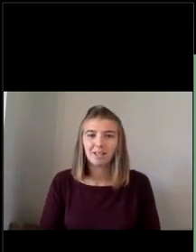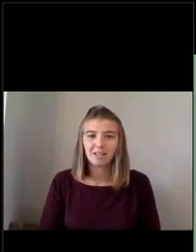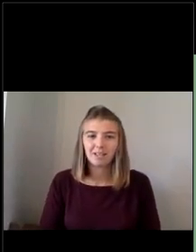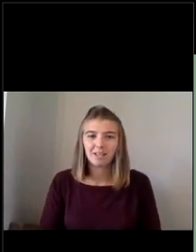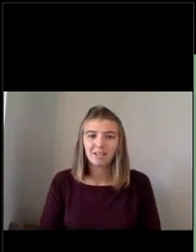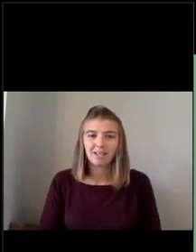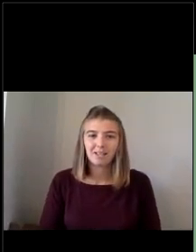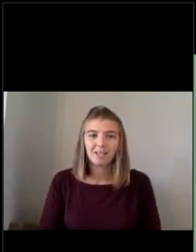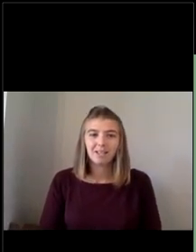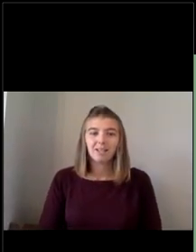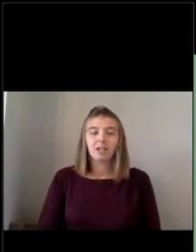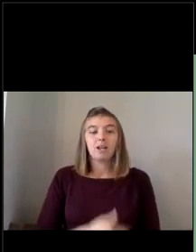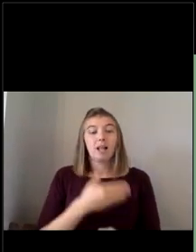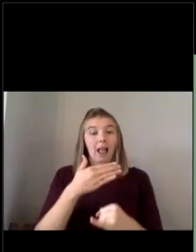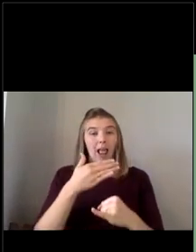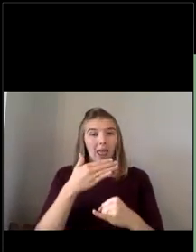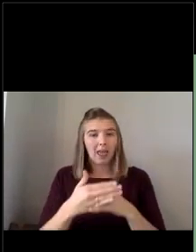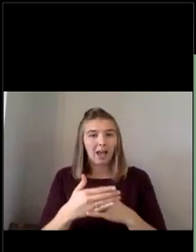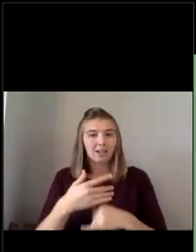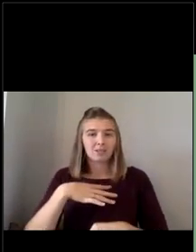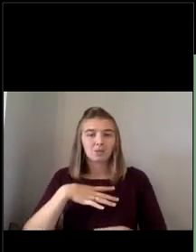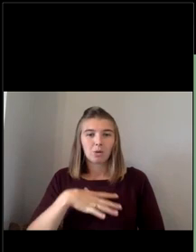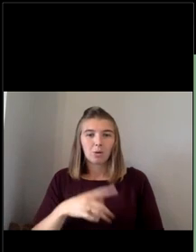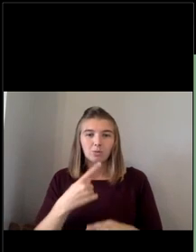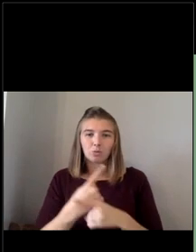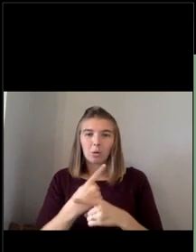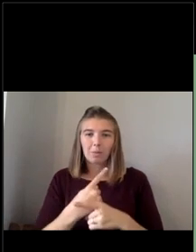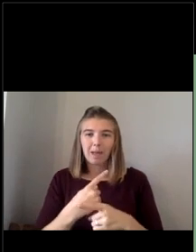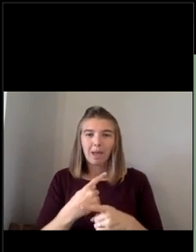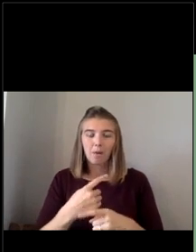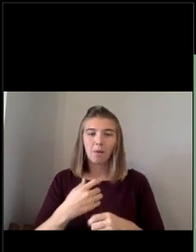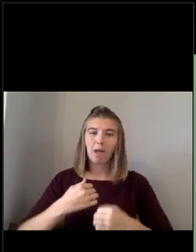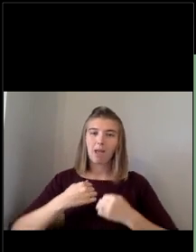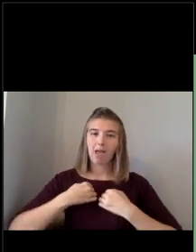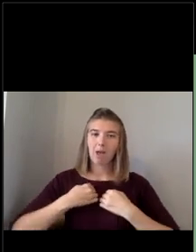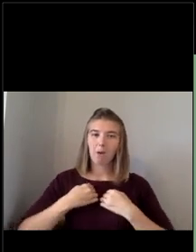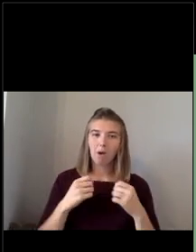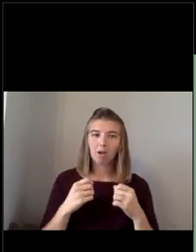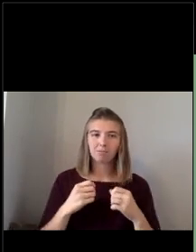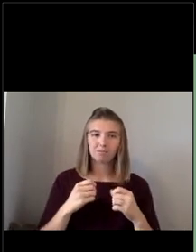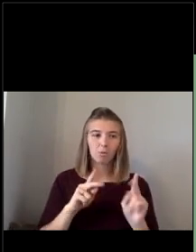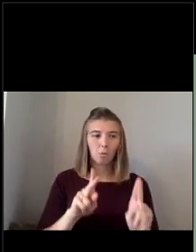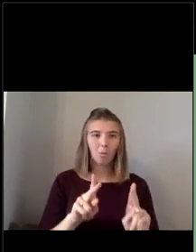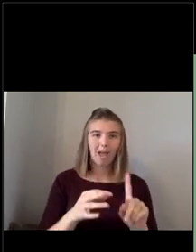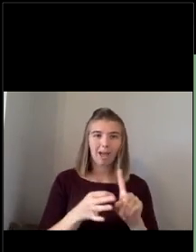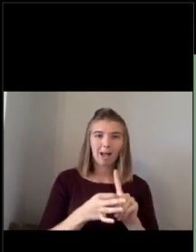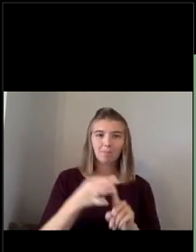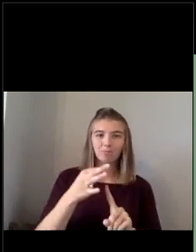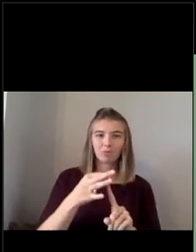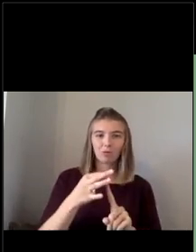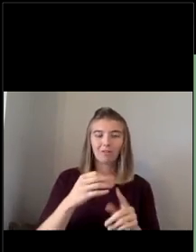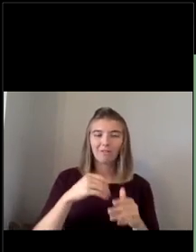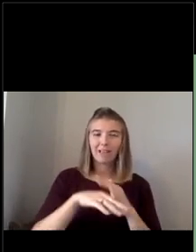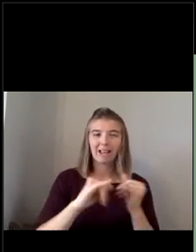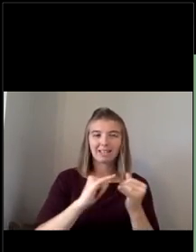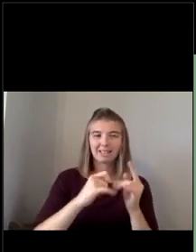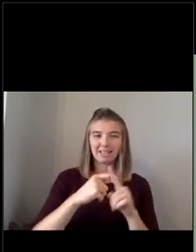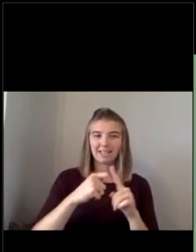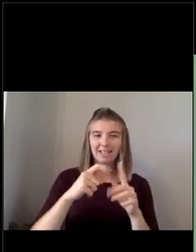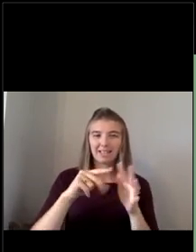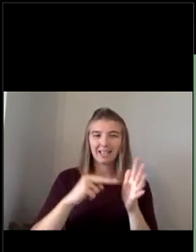Last but not least, I just want to look at how we've been improving the sense of belonging at SBS at the University of